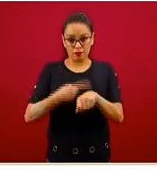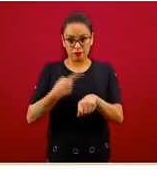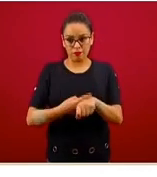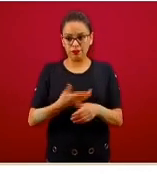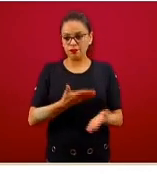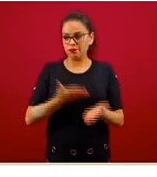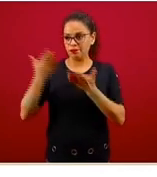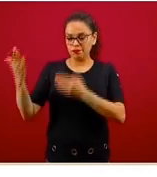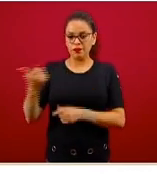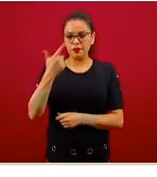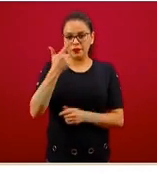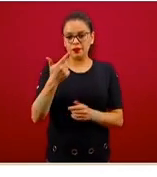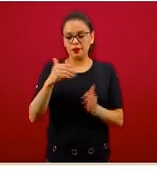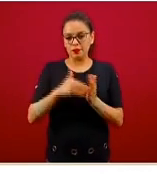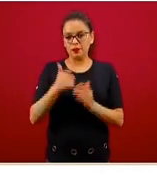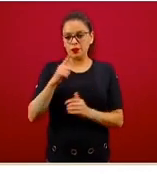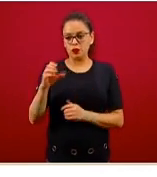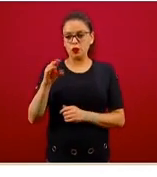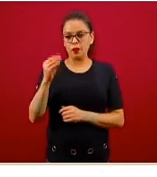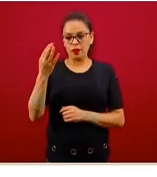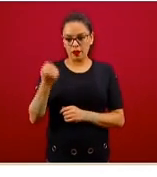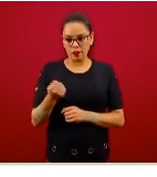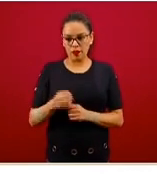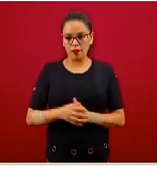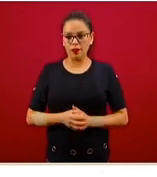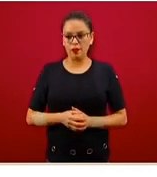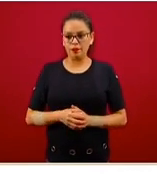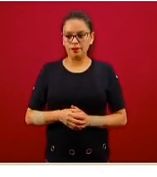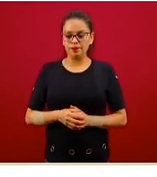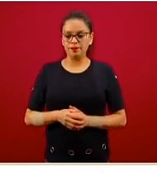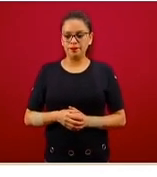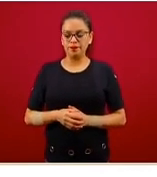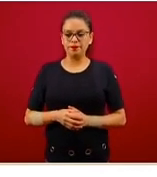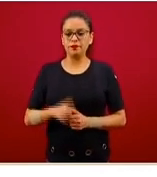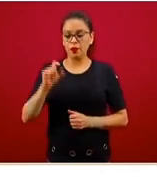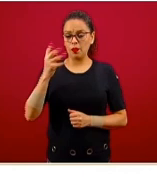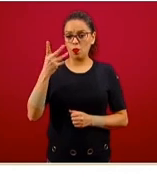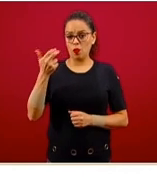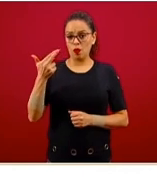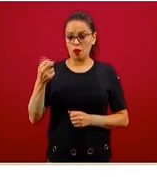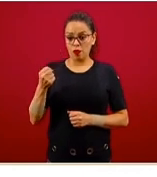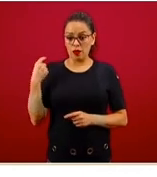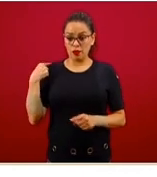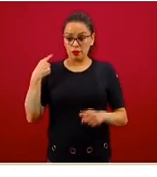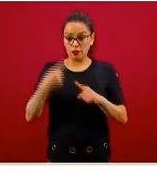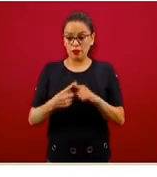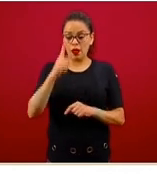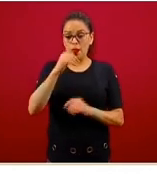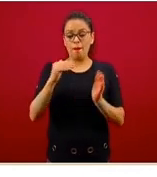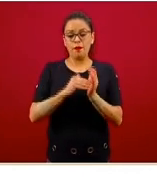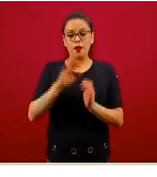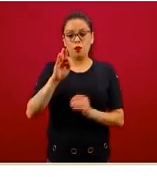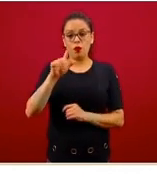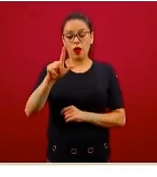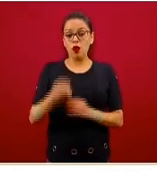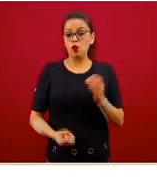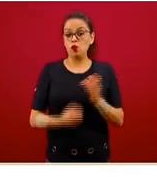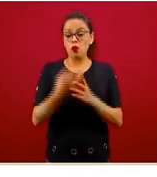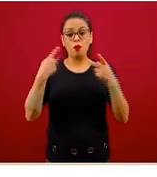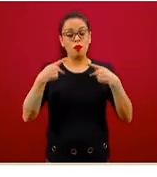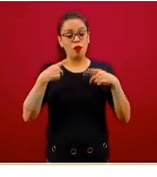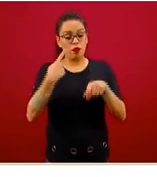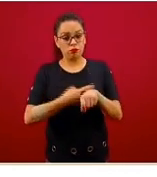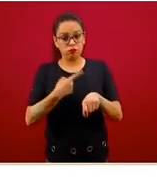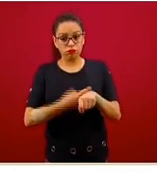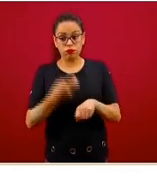confirmed case cumulative curve. As you know, up to now we have 17,799 confirmed